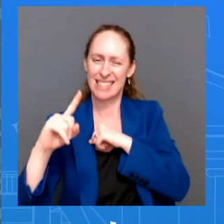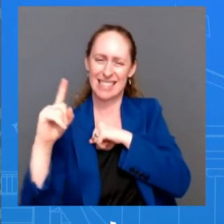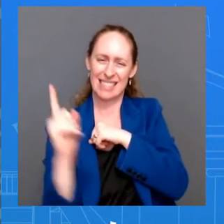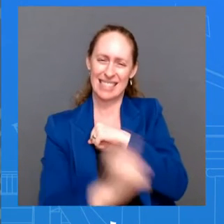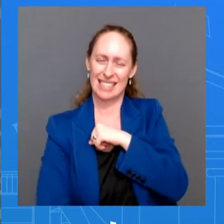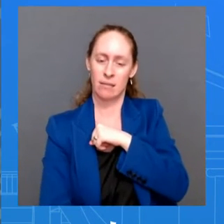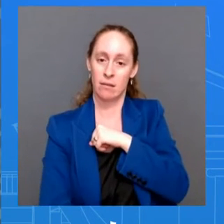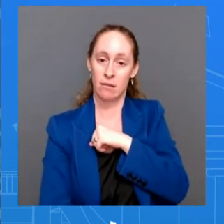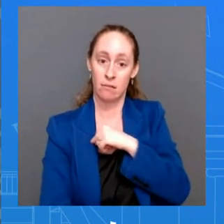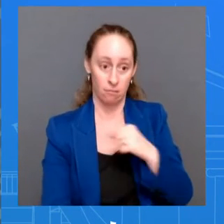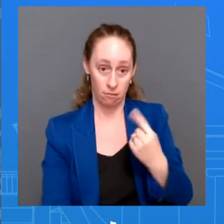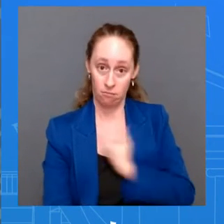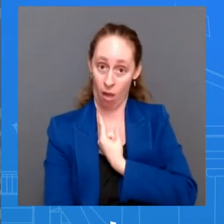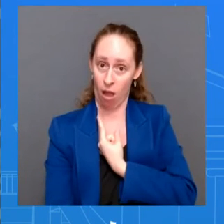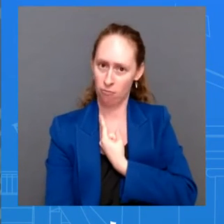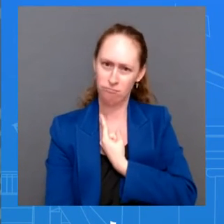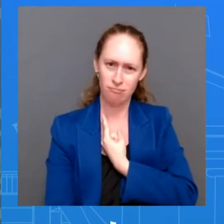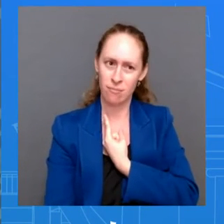anything, they are now a pariah